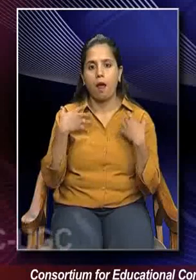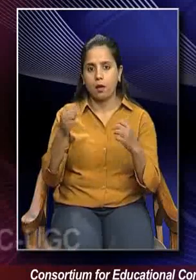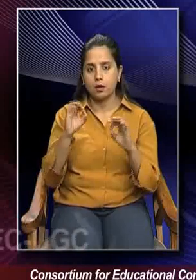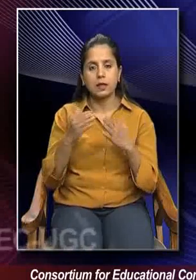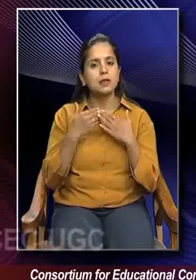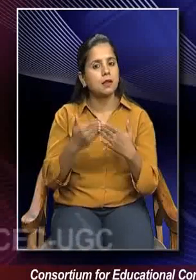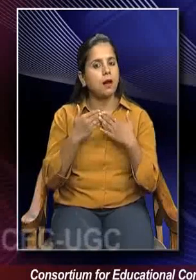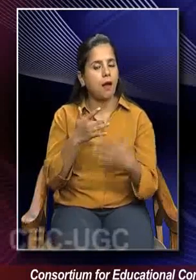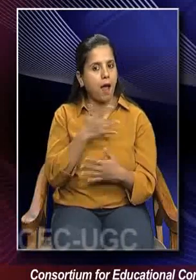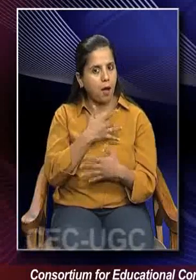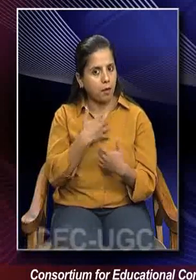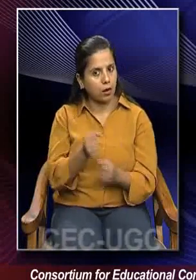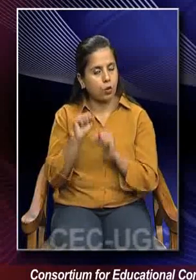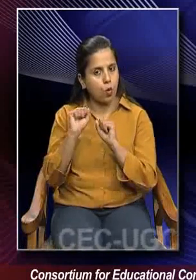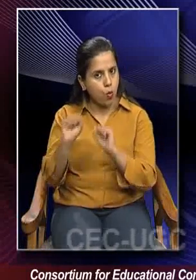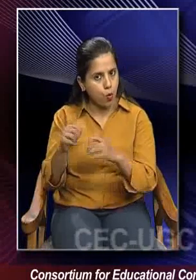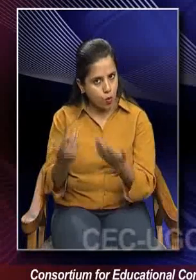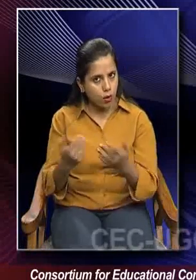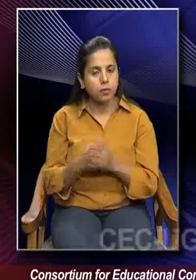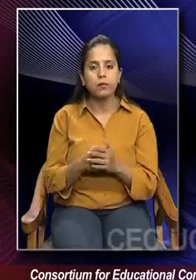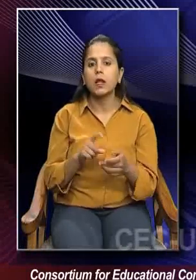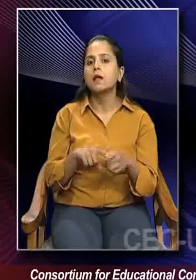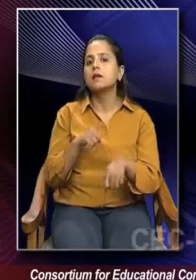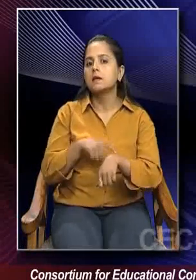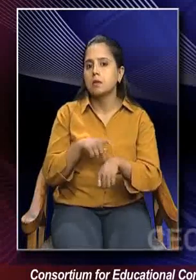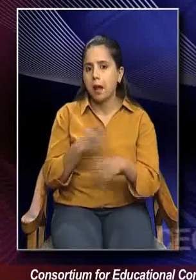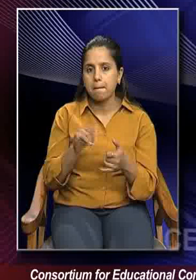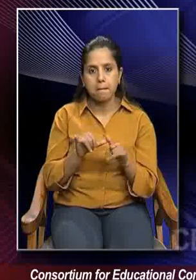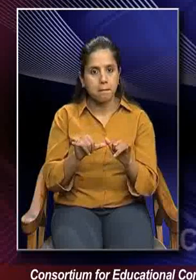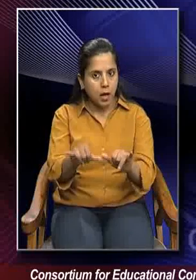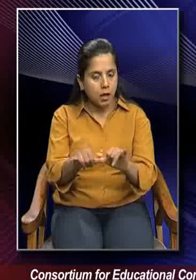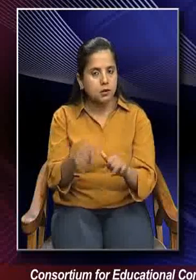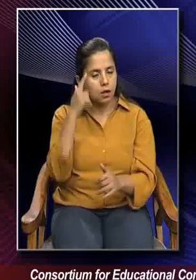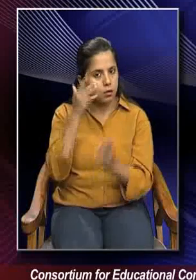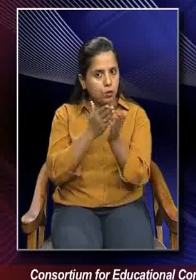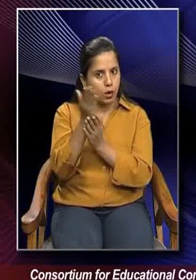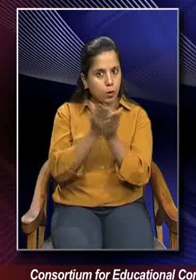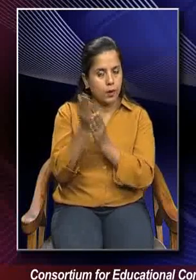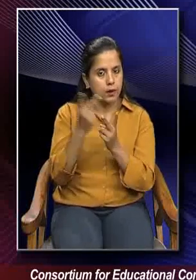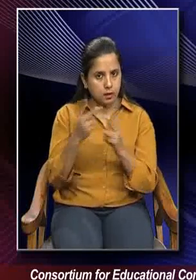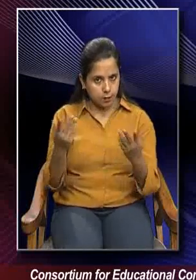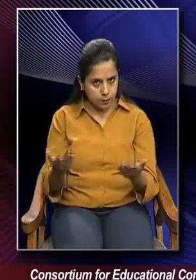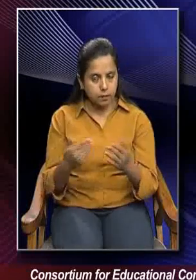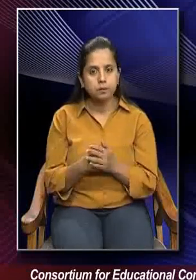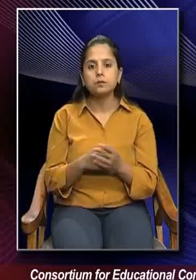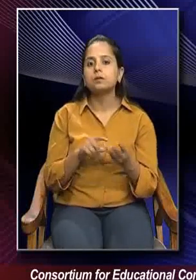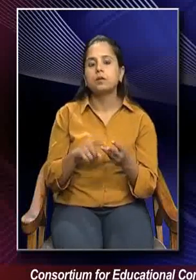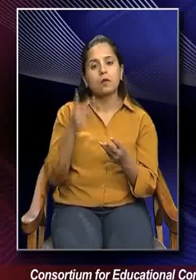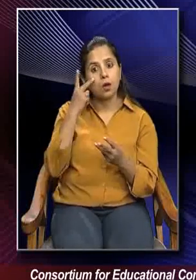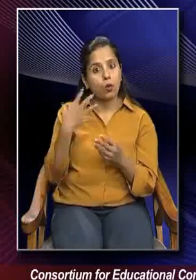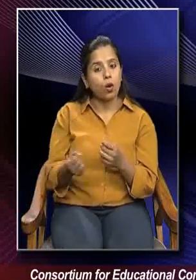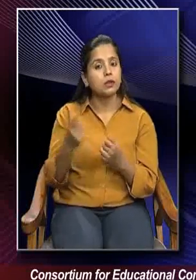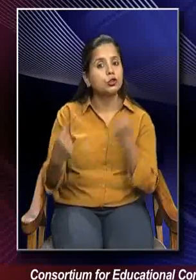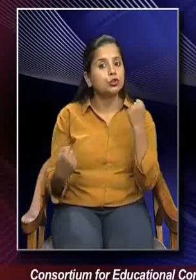study habits, time management techniques, seeking